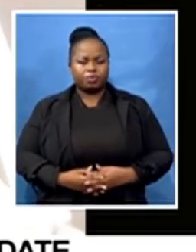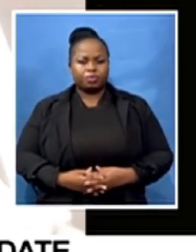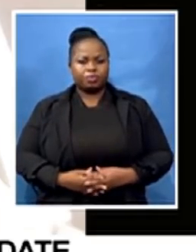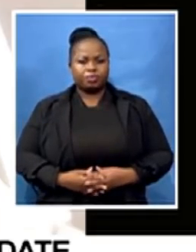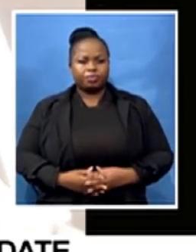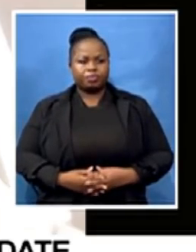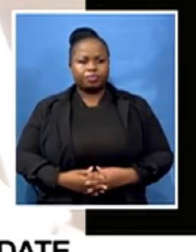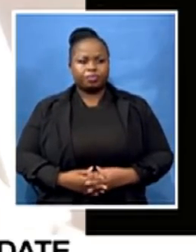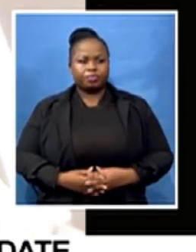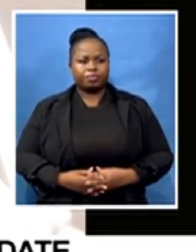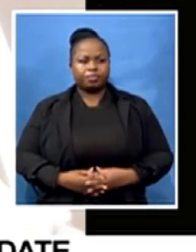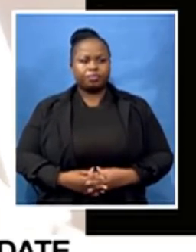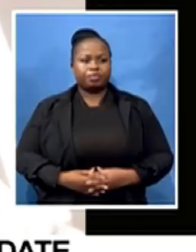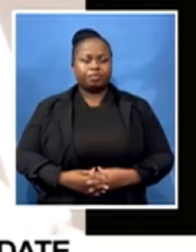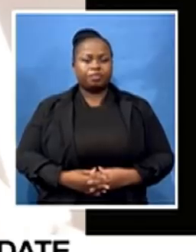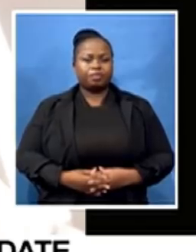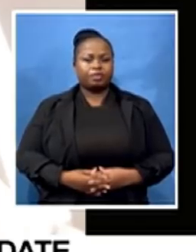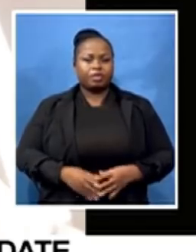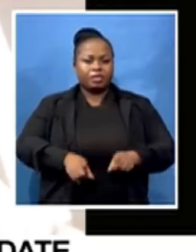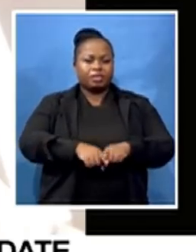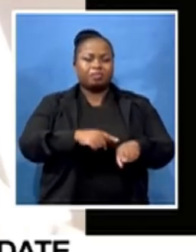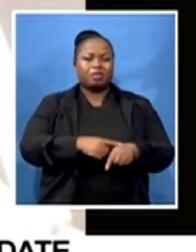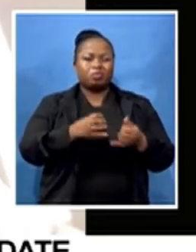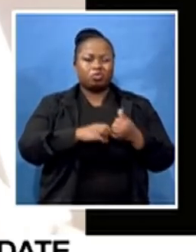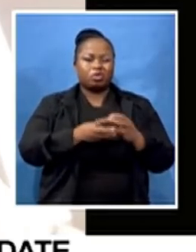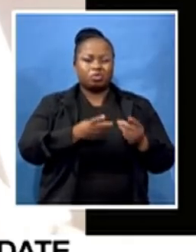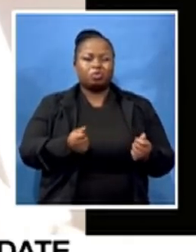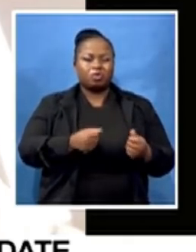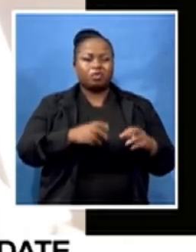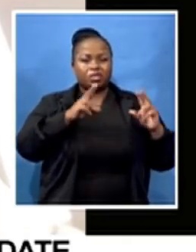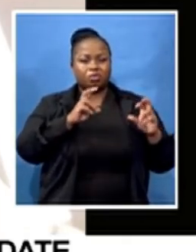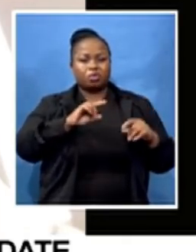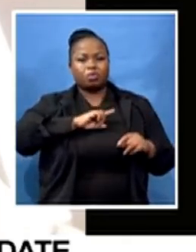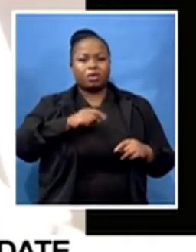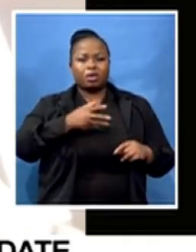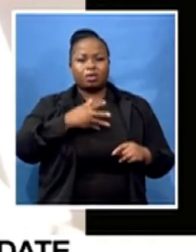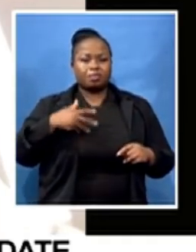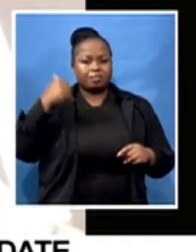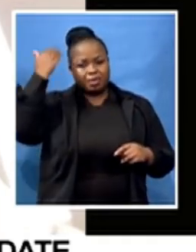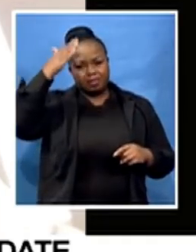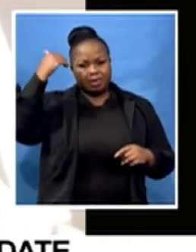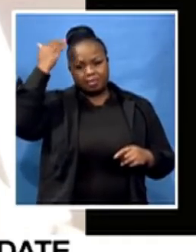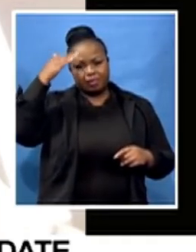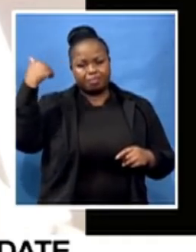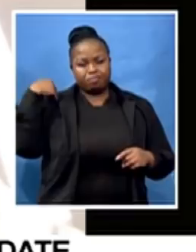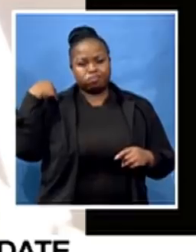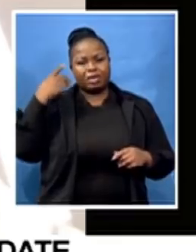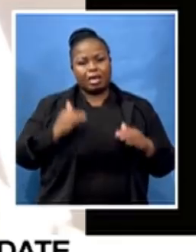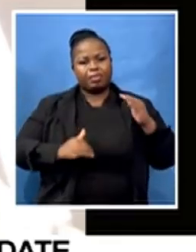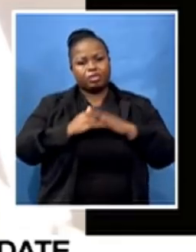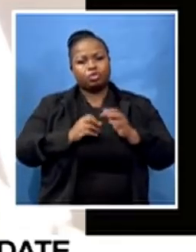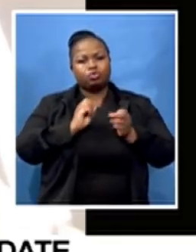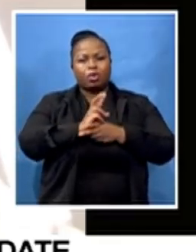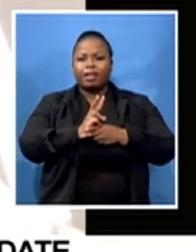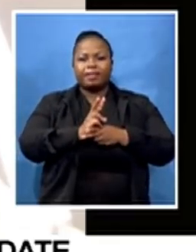issue. Because the Honorable Minister Nkosazana Dlamini-Zuma will only be with us up until 12. So I think